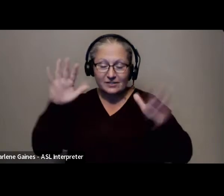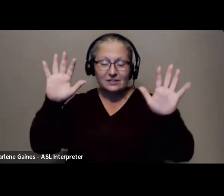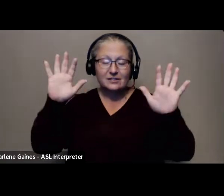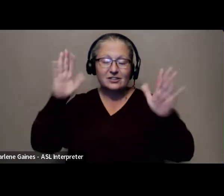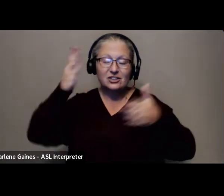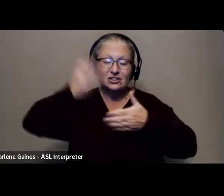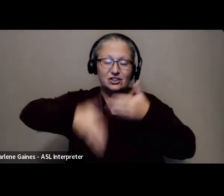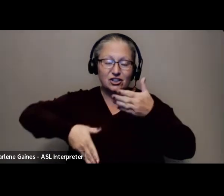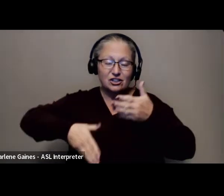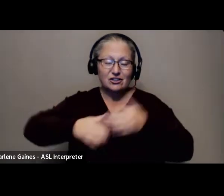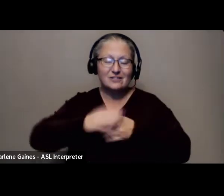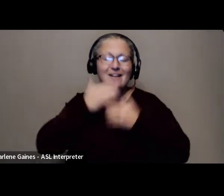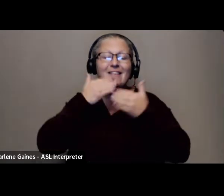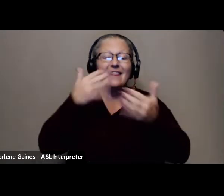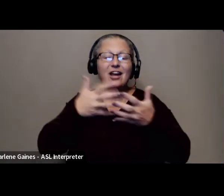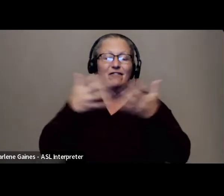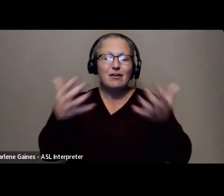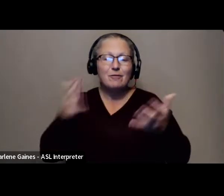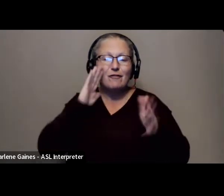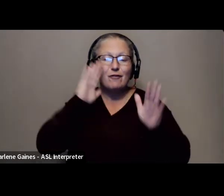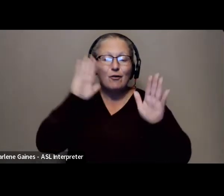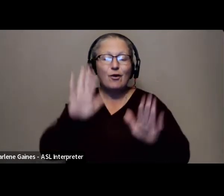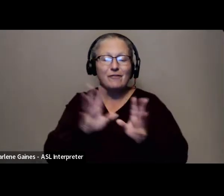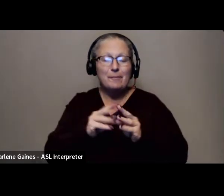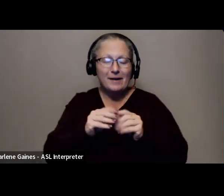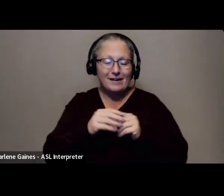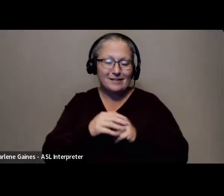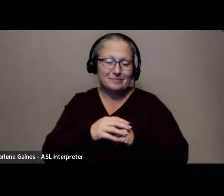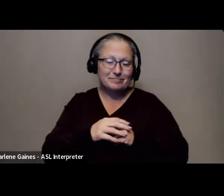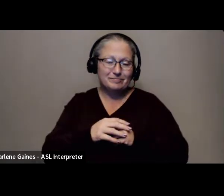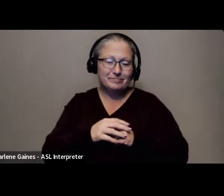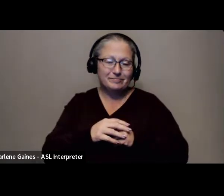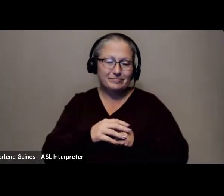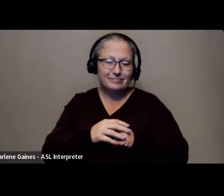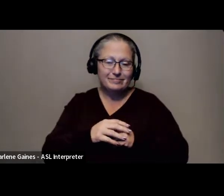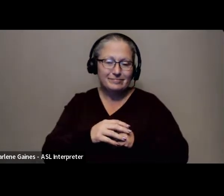adjourn. Thank you very much for the wonderful meeting. Meeting adjourned.